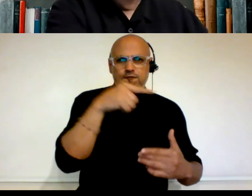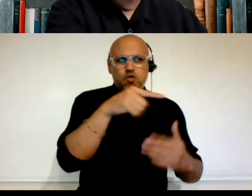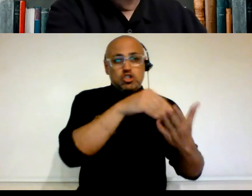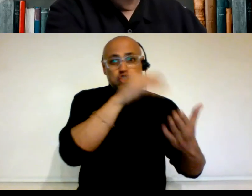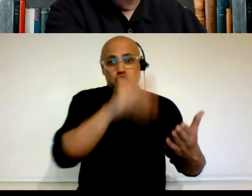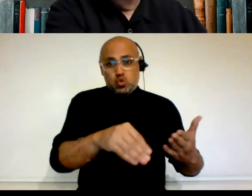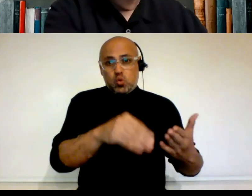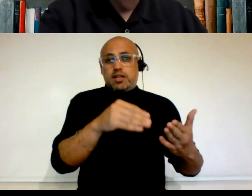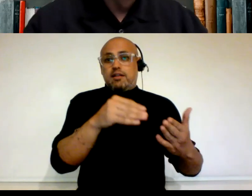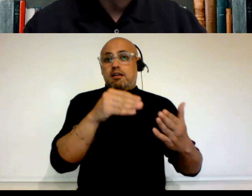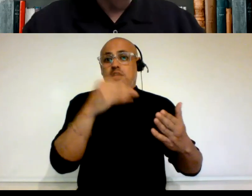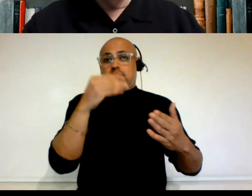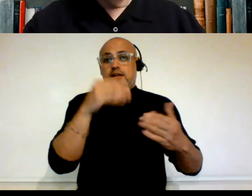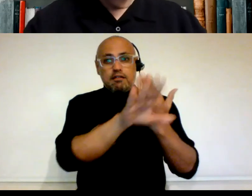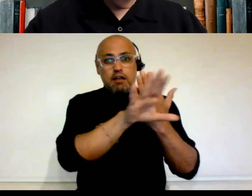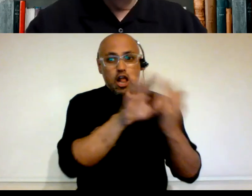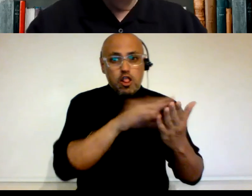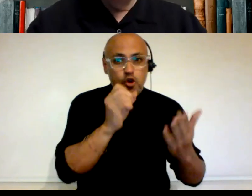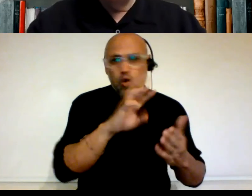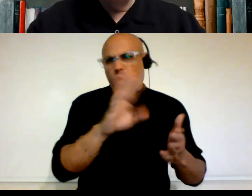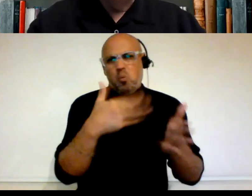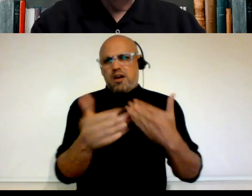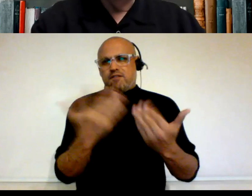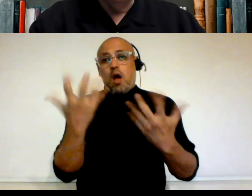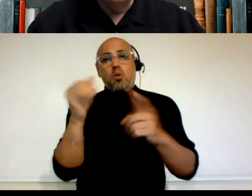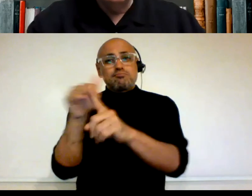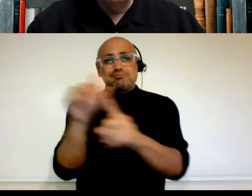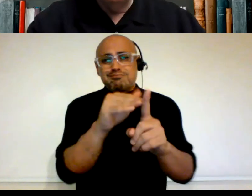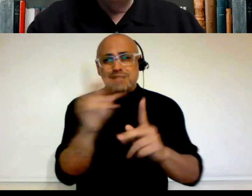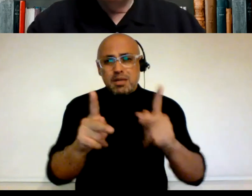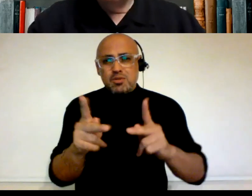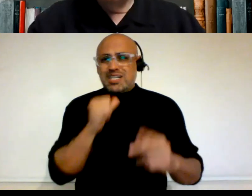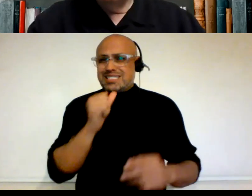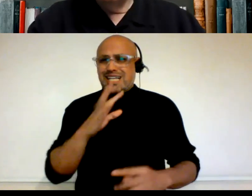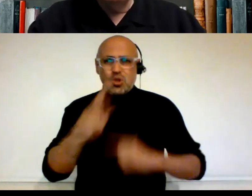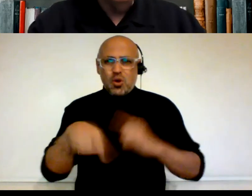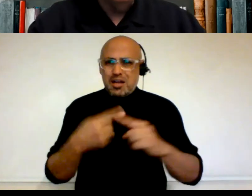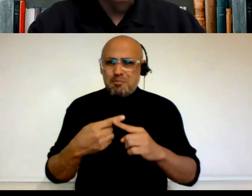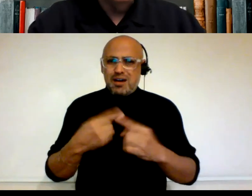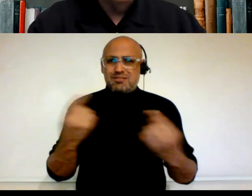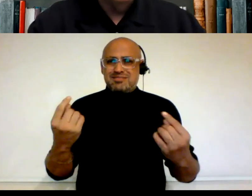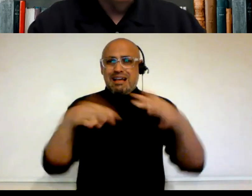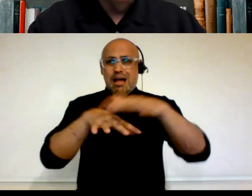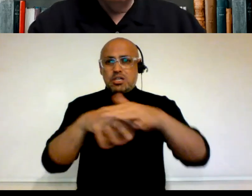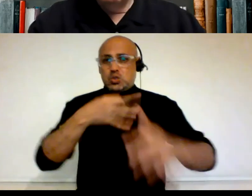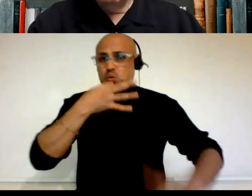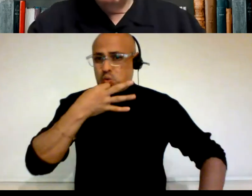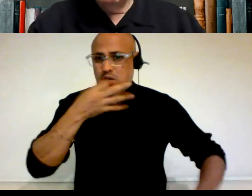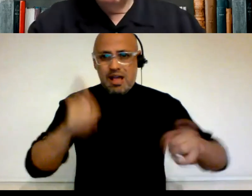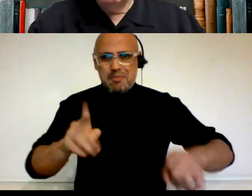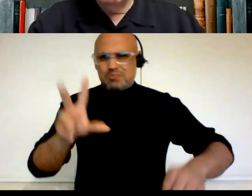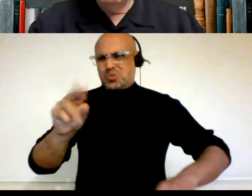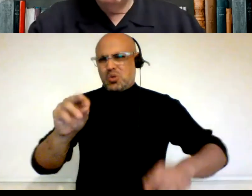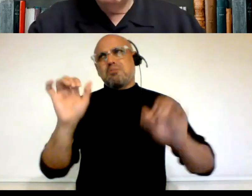online still or whatever. And I want to remind everybody, we're not talking about this hybrid soon. We're talking about it